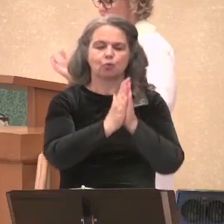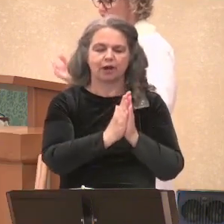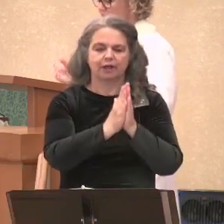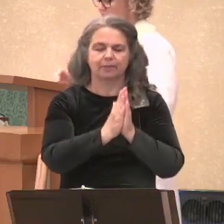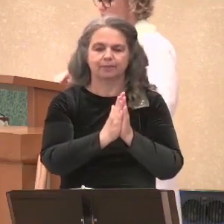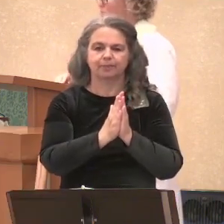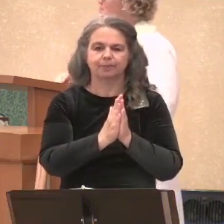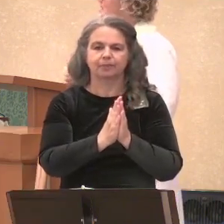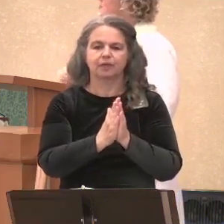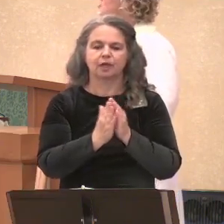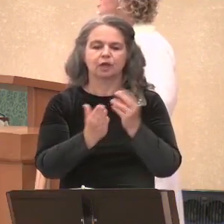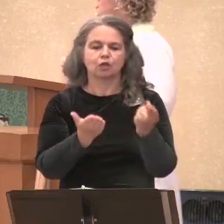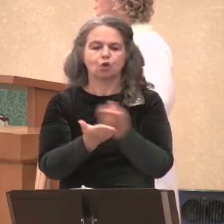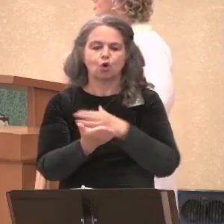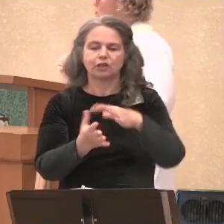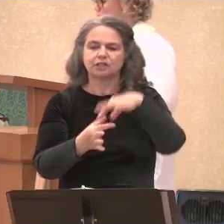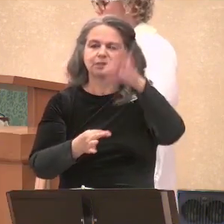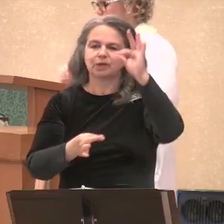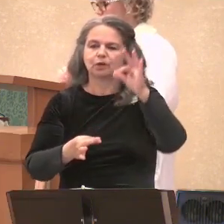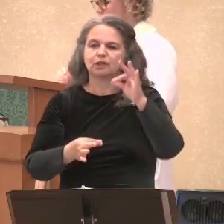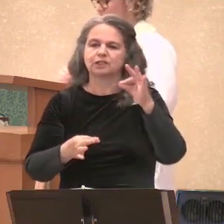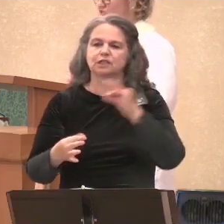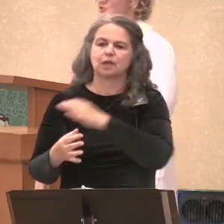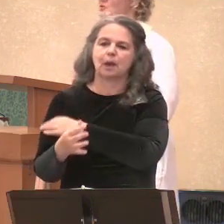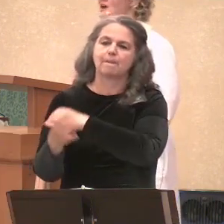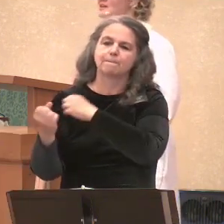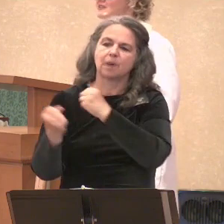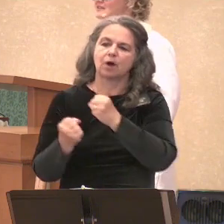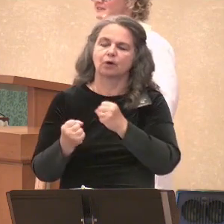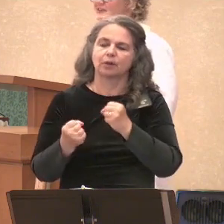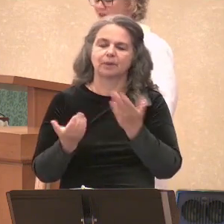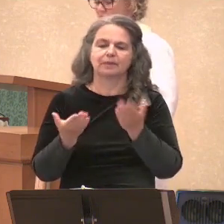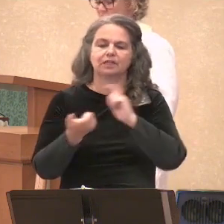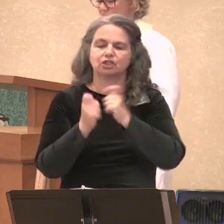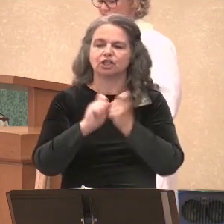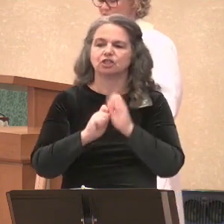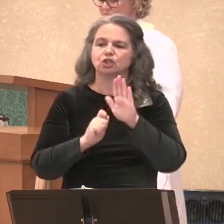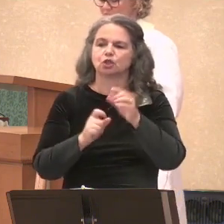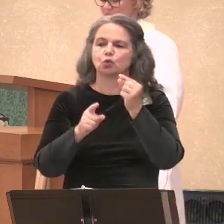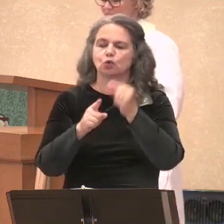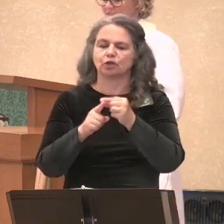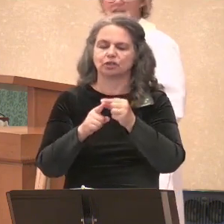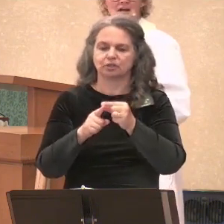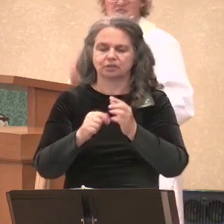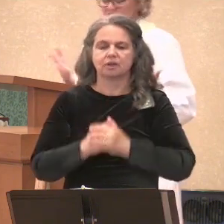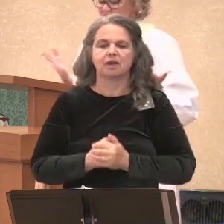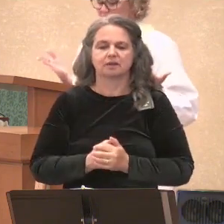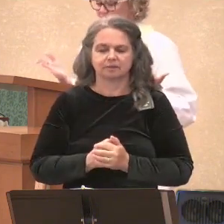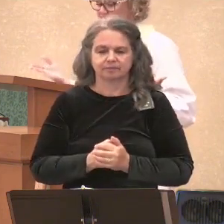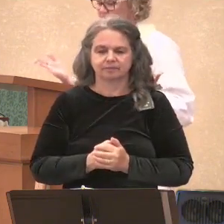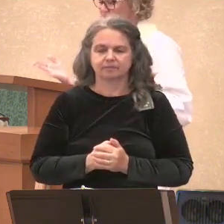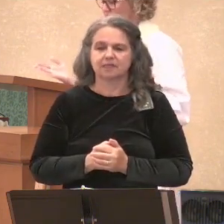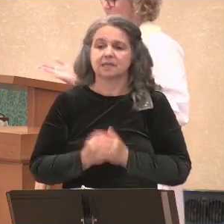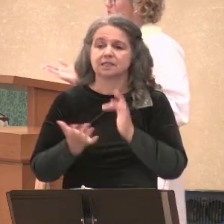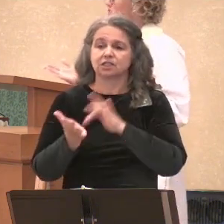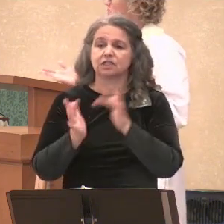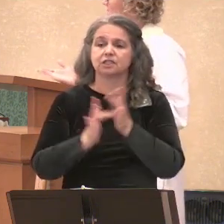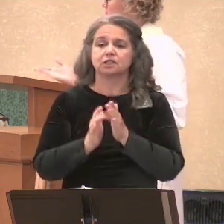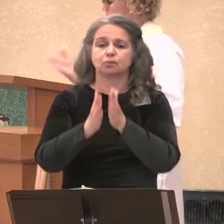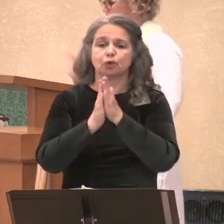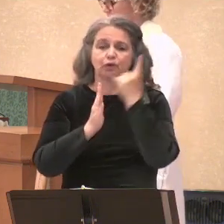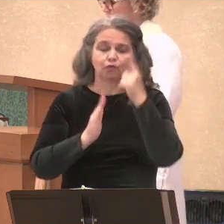Holy Spirit's power may just turn your words into a healing balm. This is how Jesus prayed